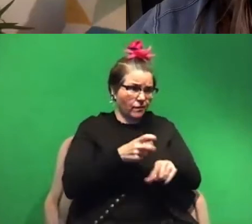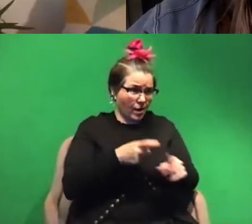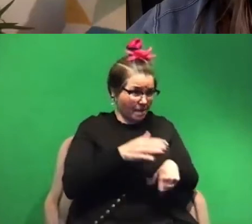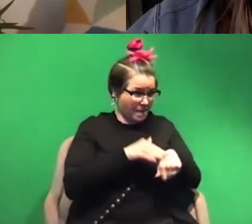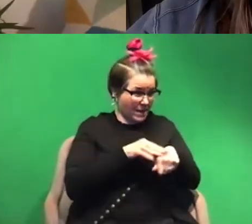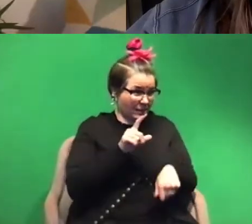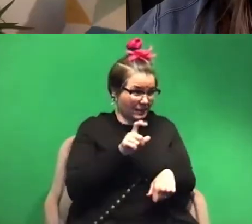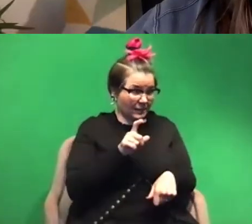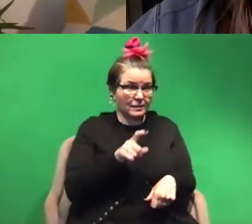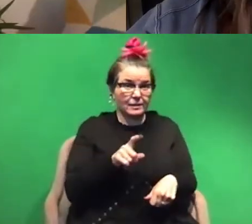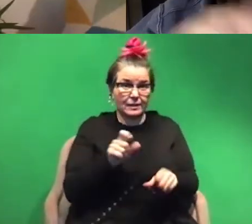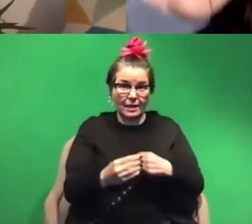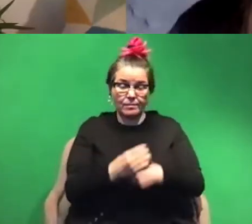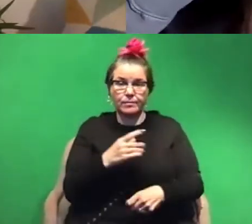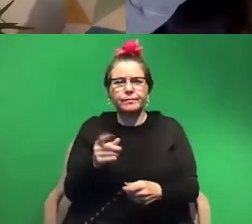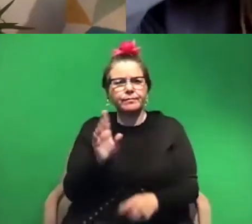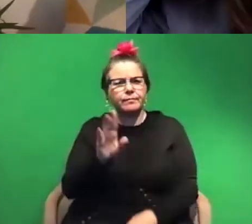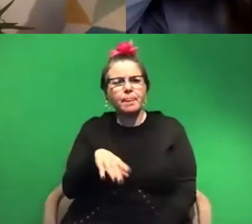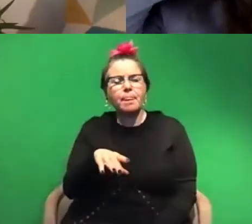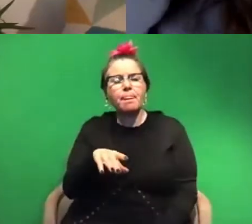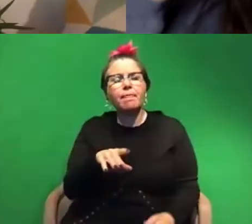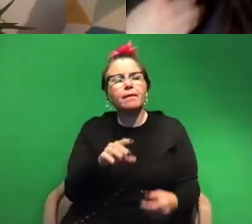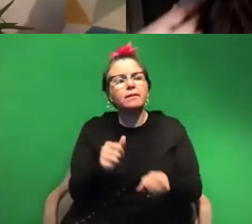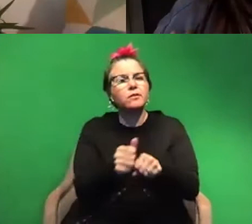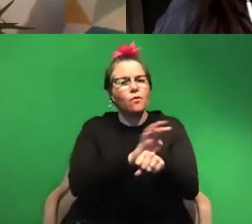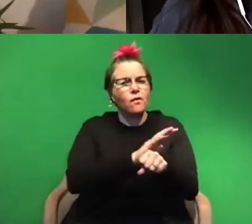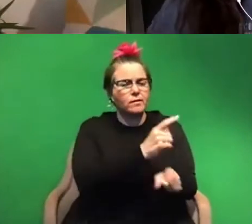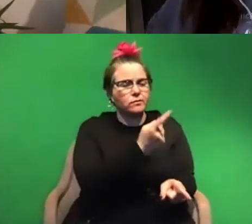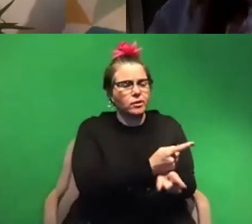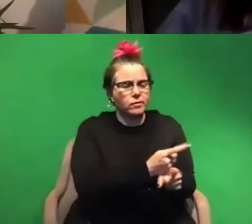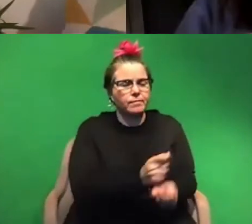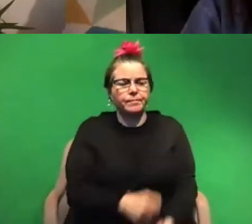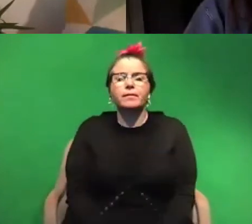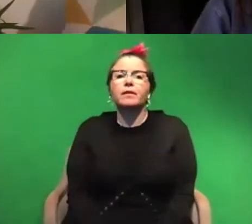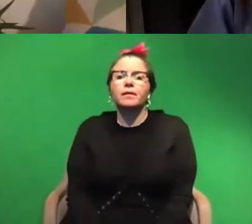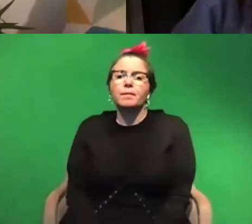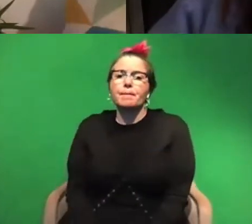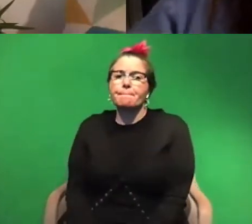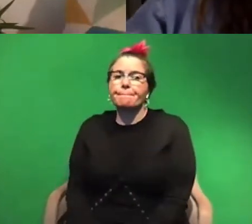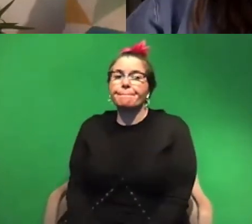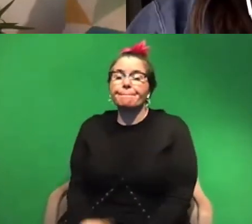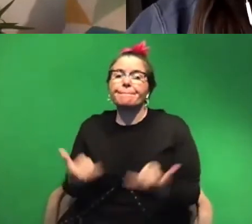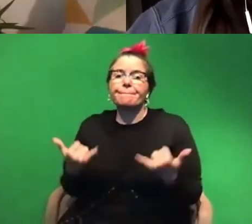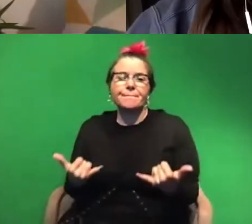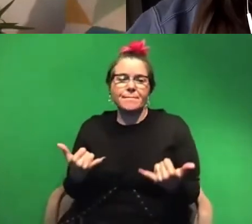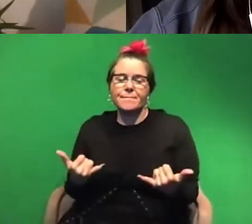So are we referring to coronavirus? Presumably. Yeah. Yeah. So right now there is